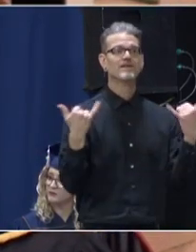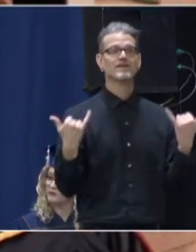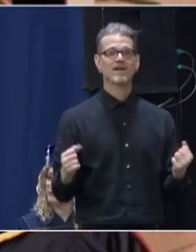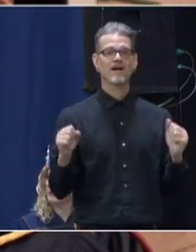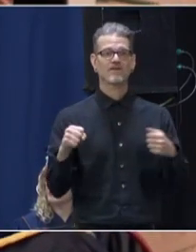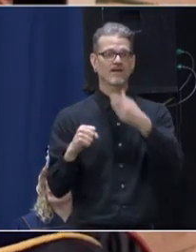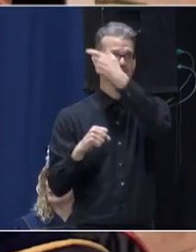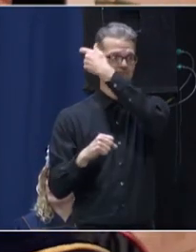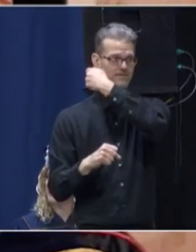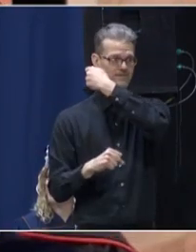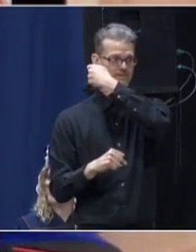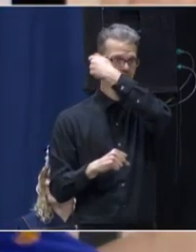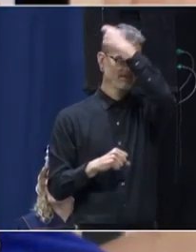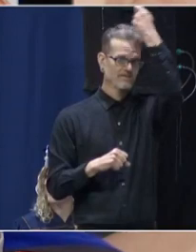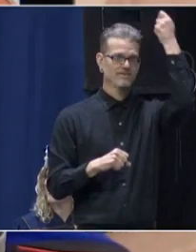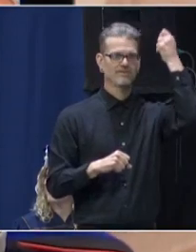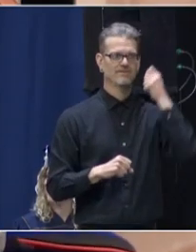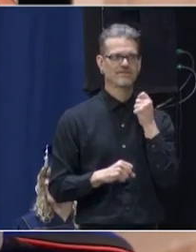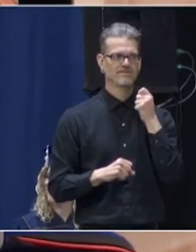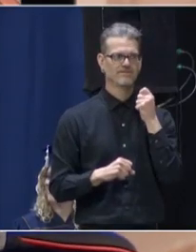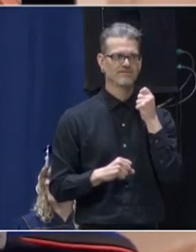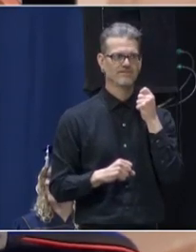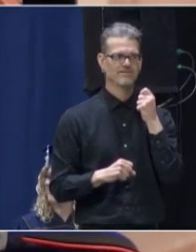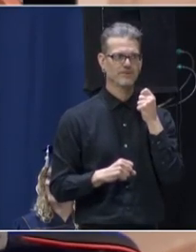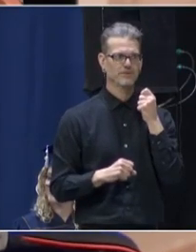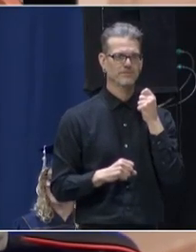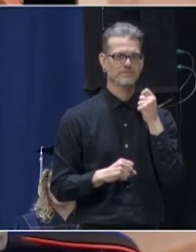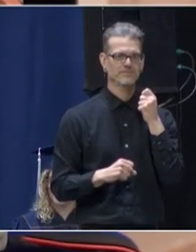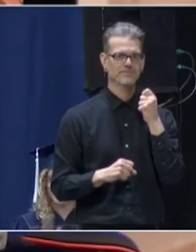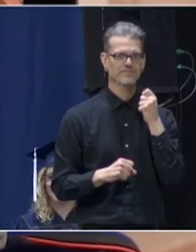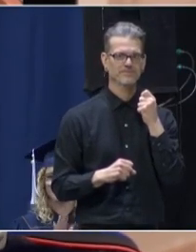your tassel to the left side of your mortarboard.